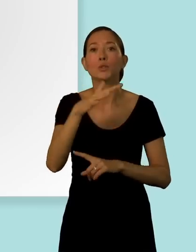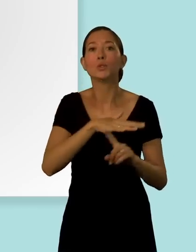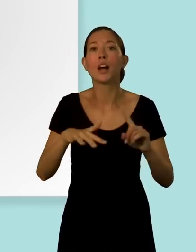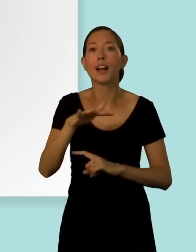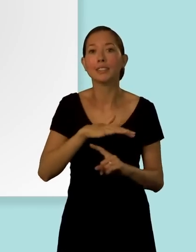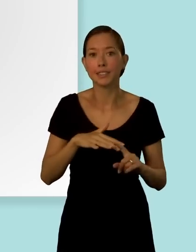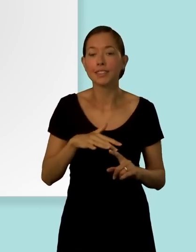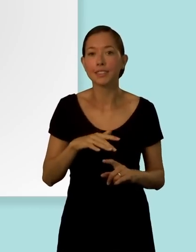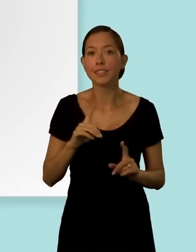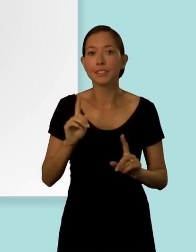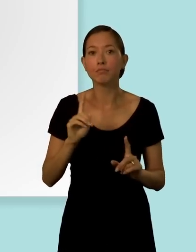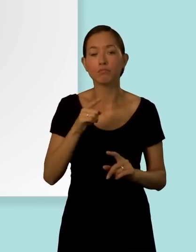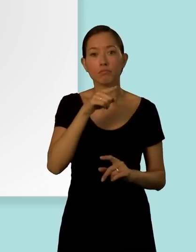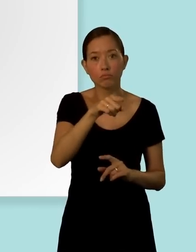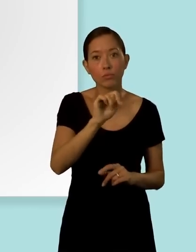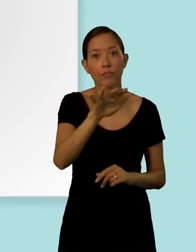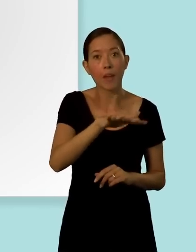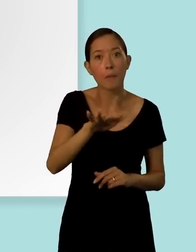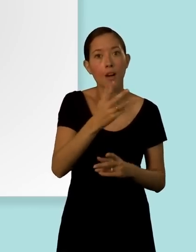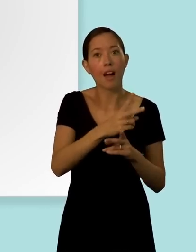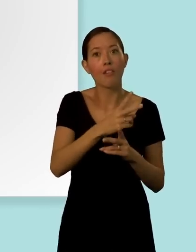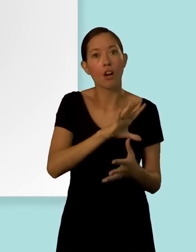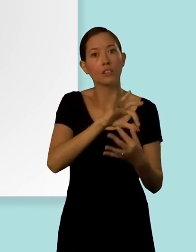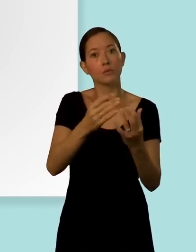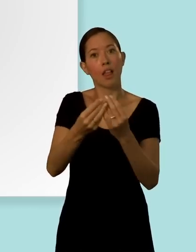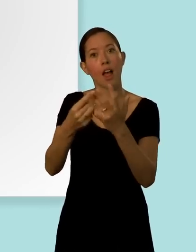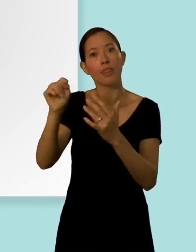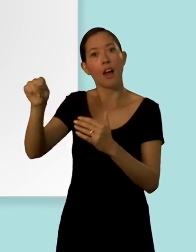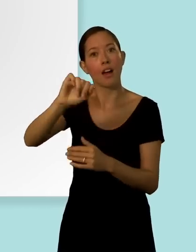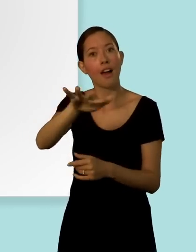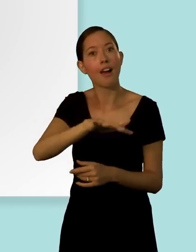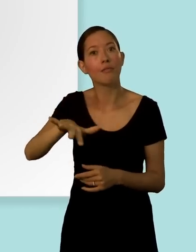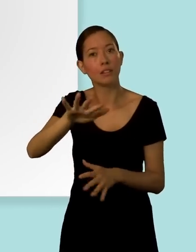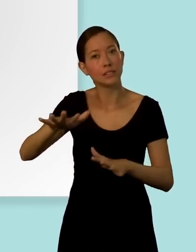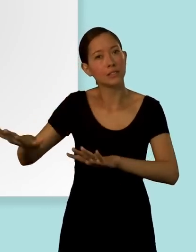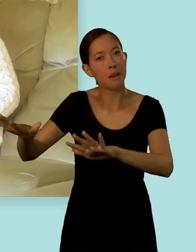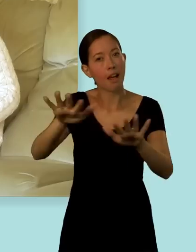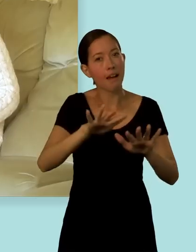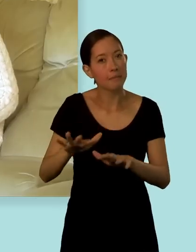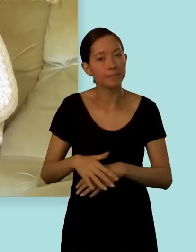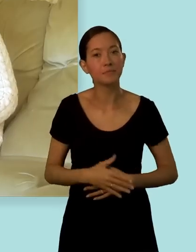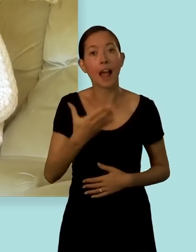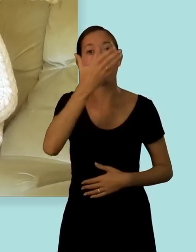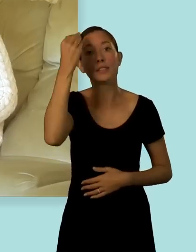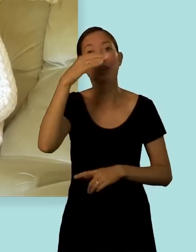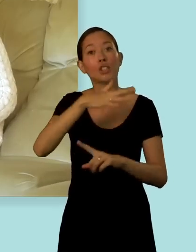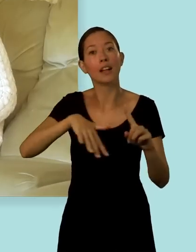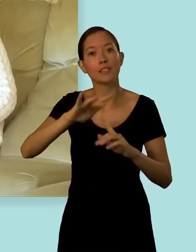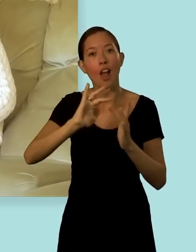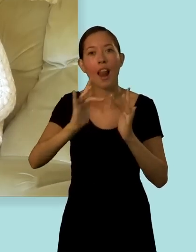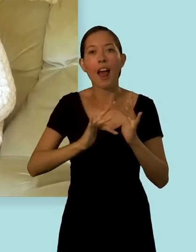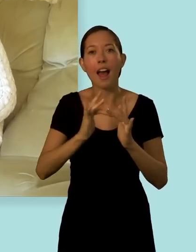Alzheimer's Society about putting you, your family or carers in contact with others in your local area or in similar